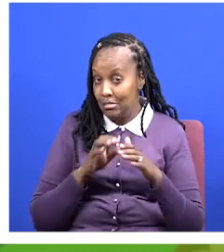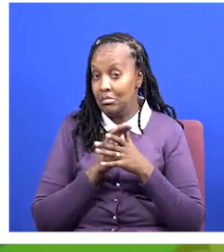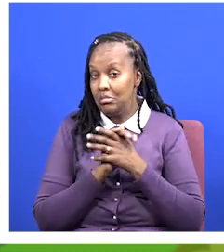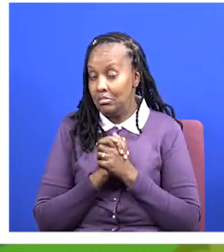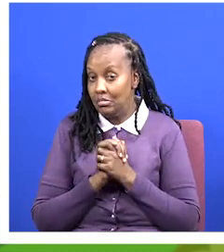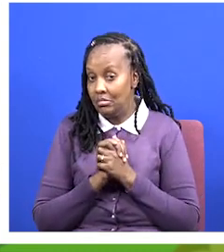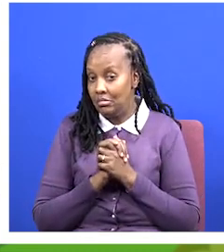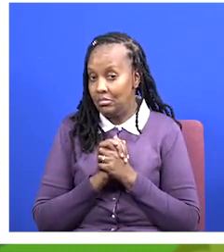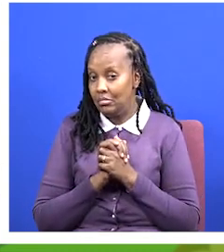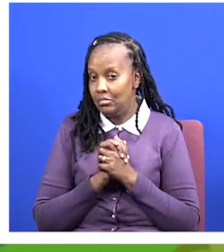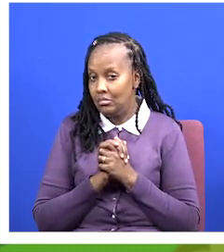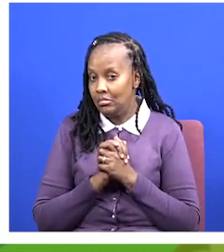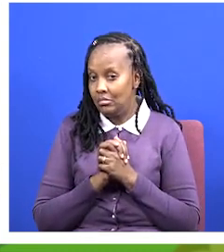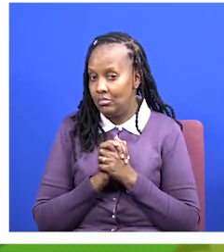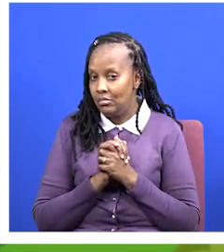steals?